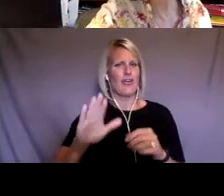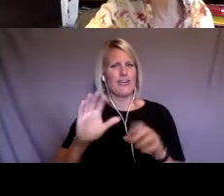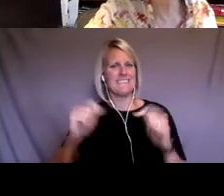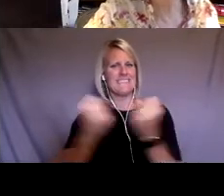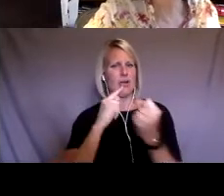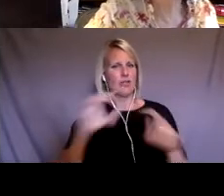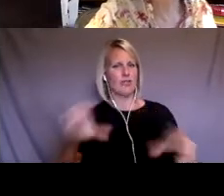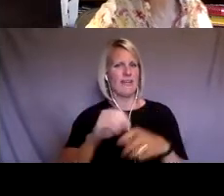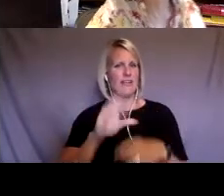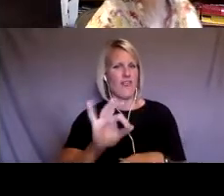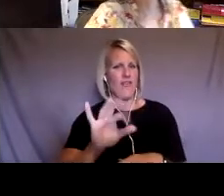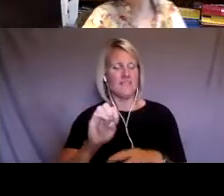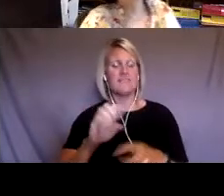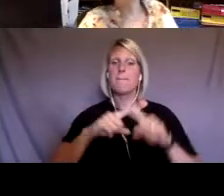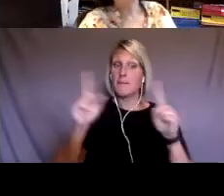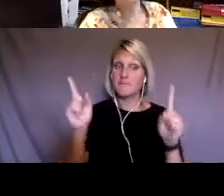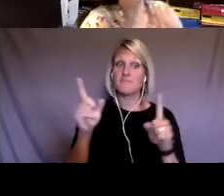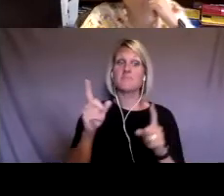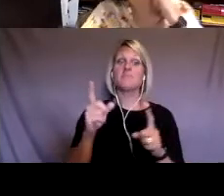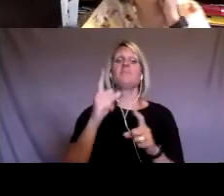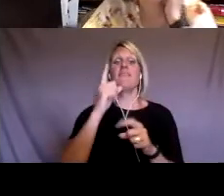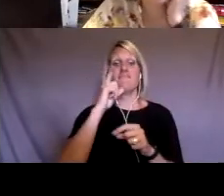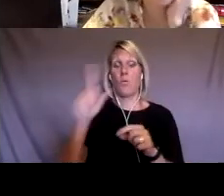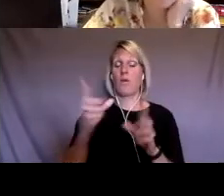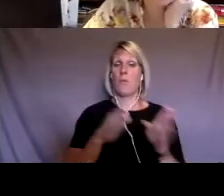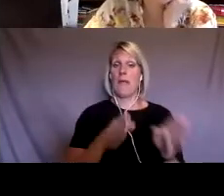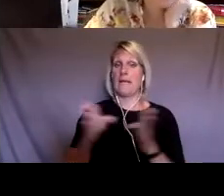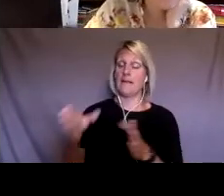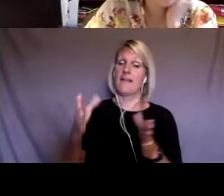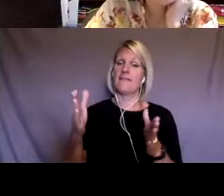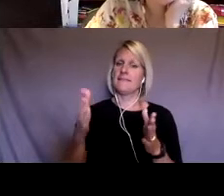nationally that, 4 strategies that cities have started.